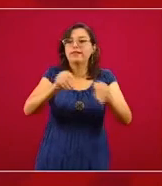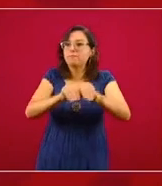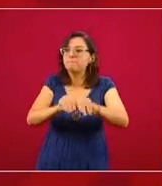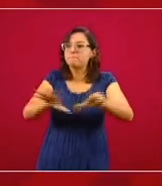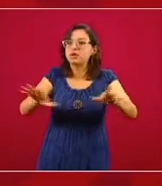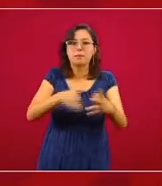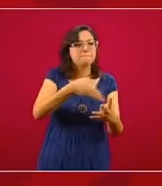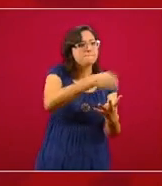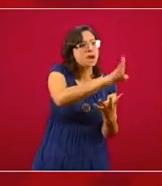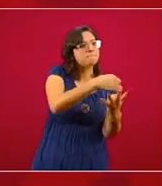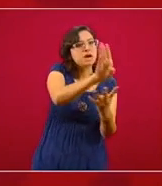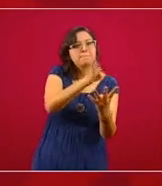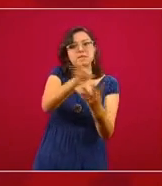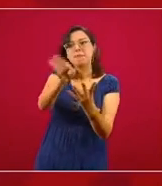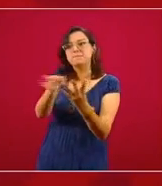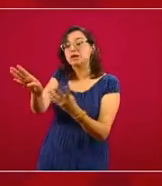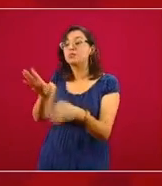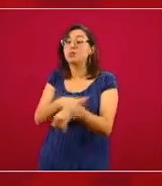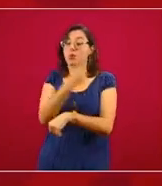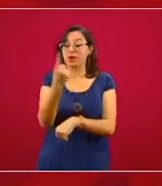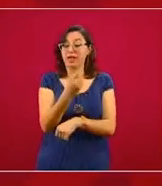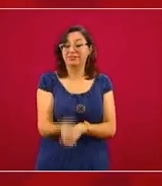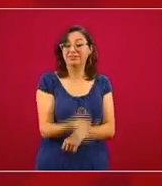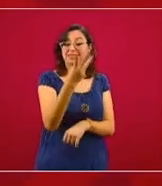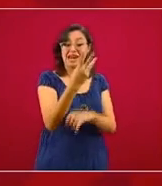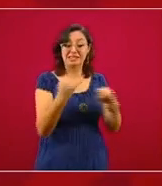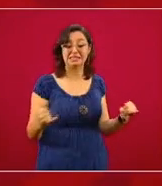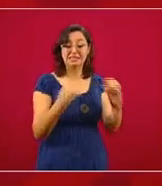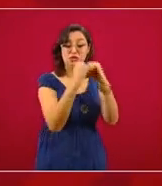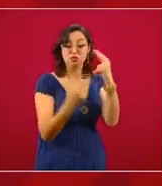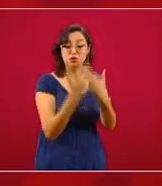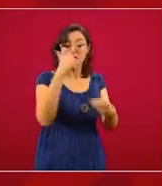the three national institutions